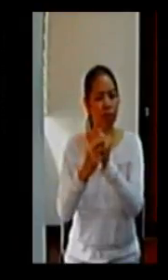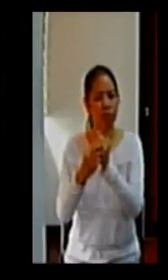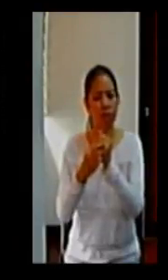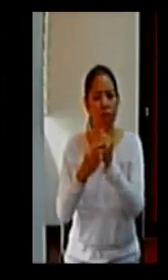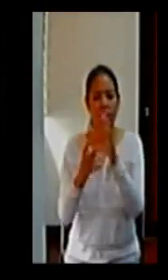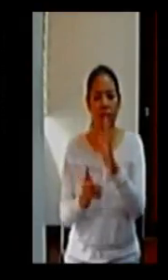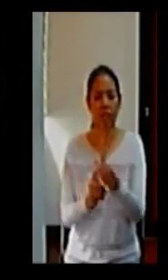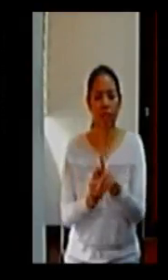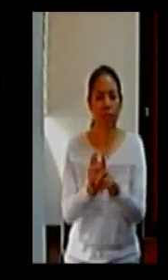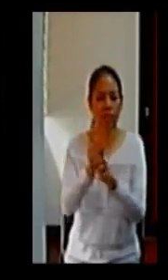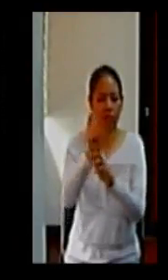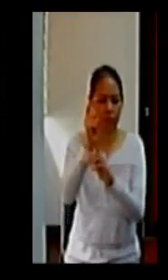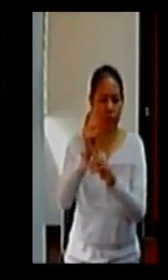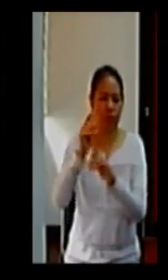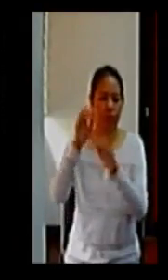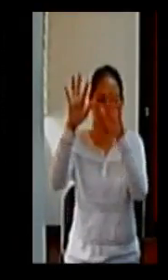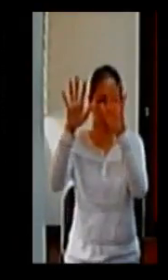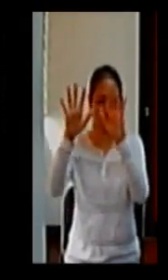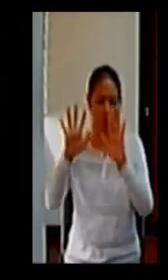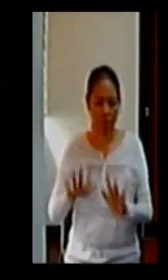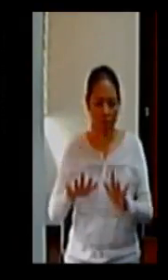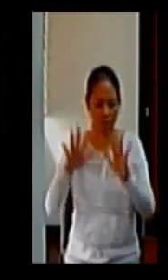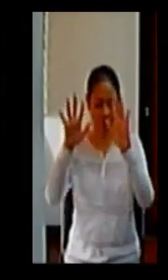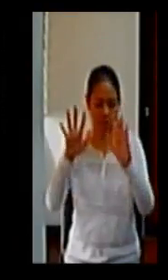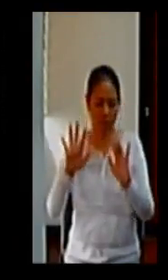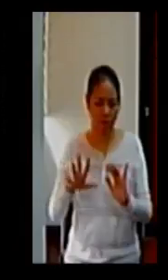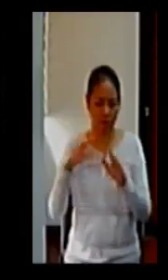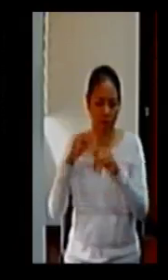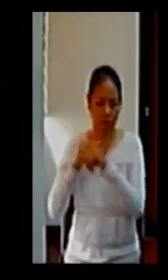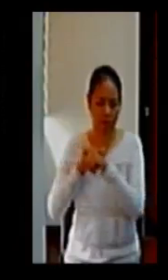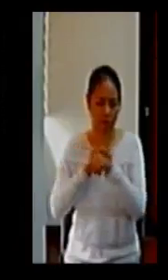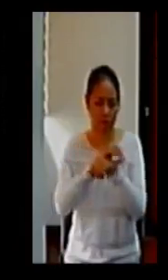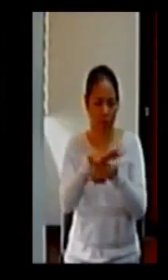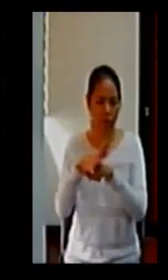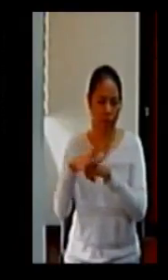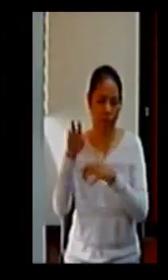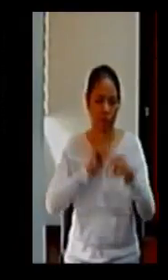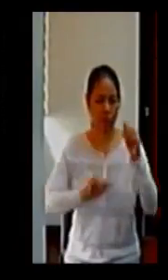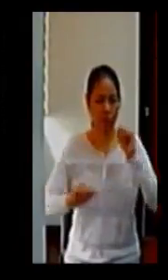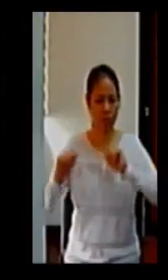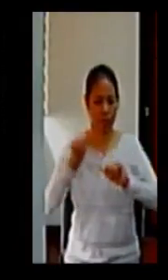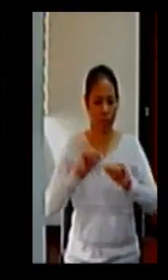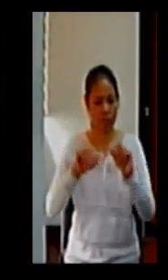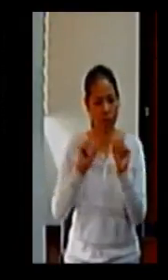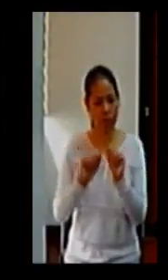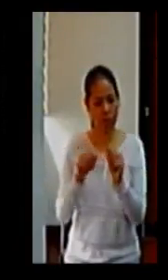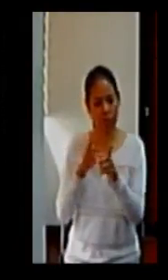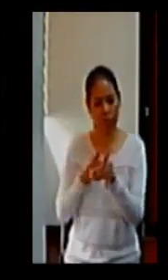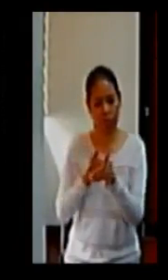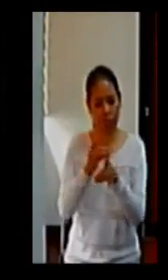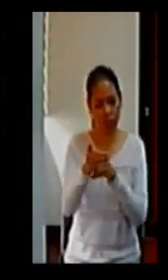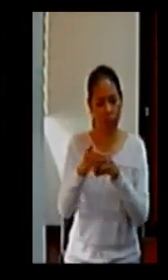rainfall, the impact on the activities can be directly